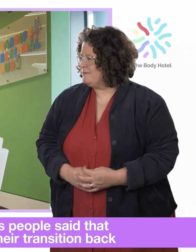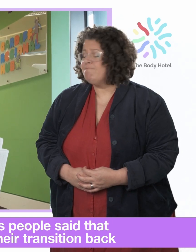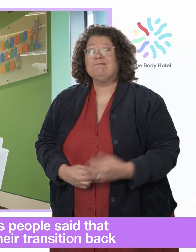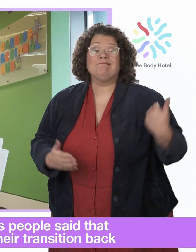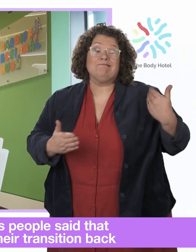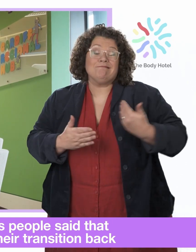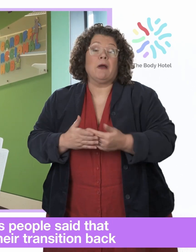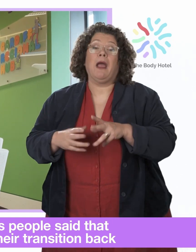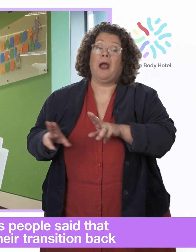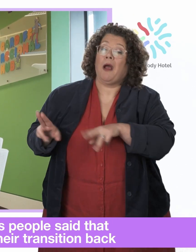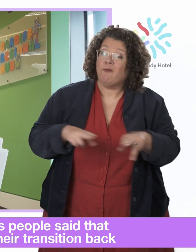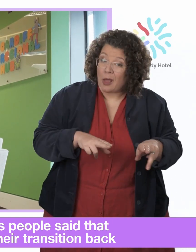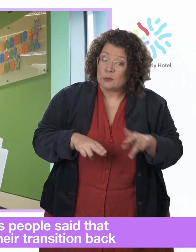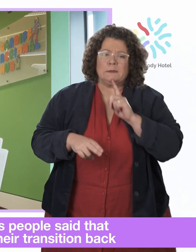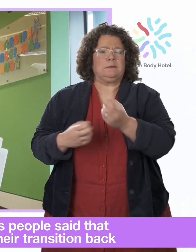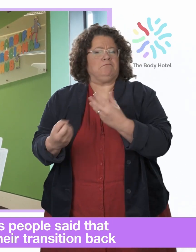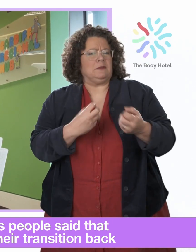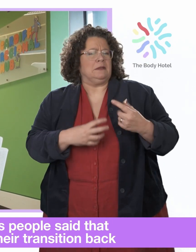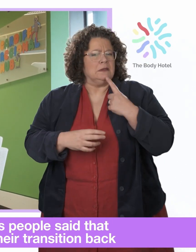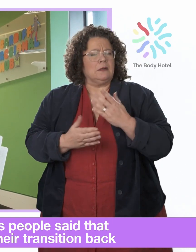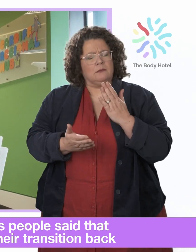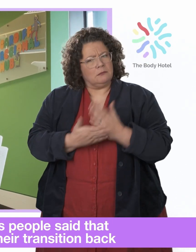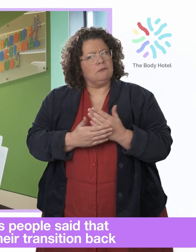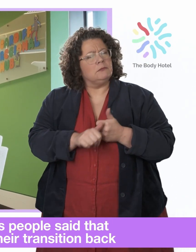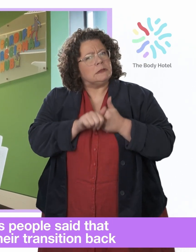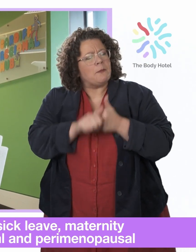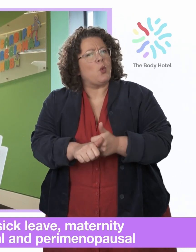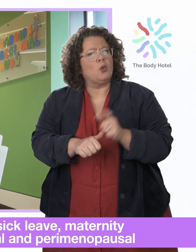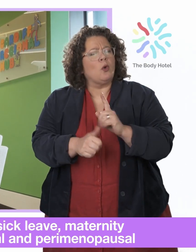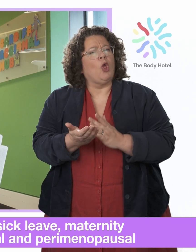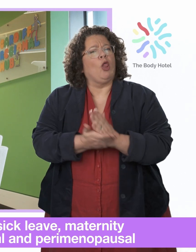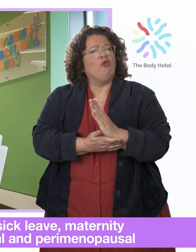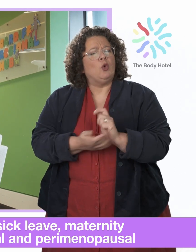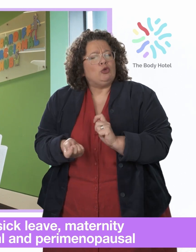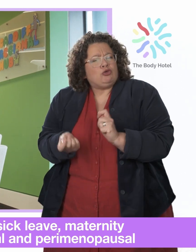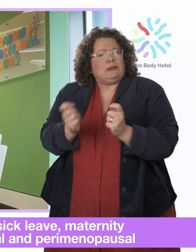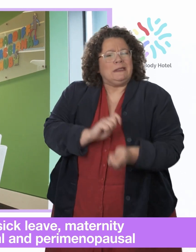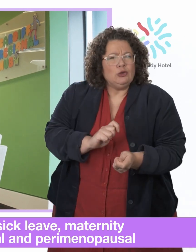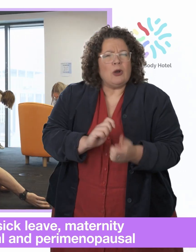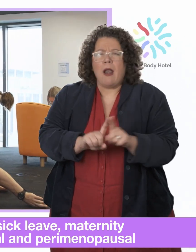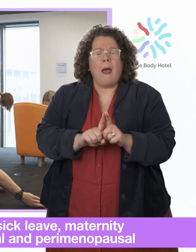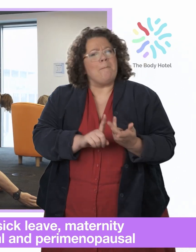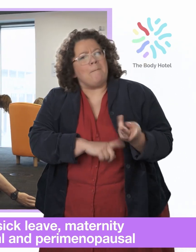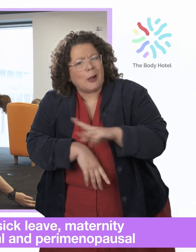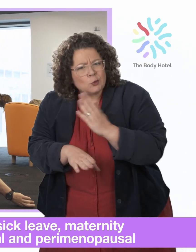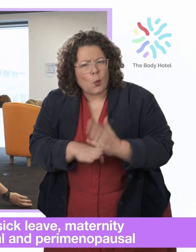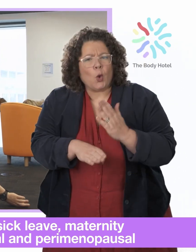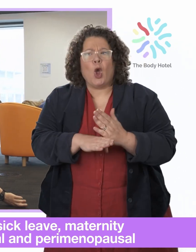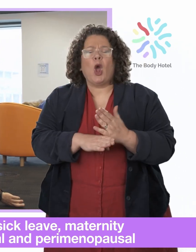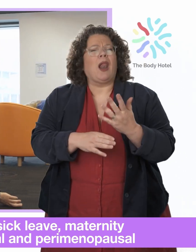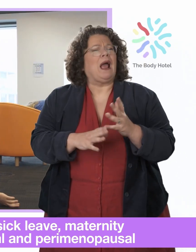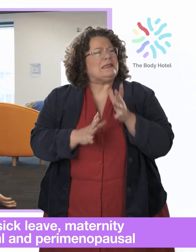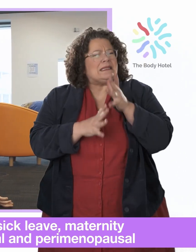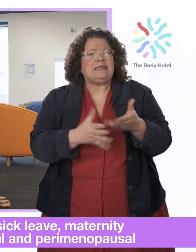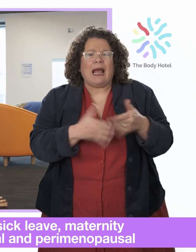The previous evaluations, people said that they supported them in their transition back to work, particularly after sick leave and